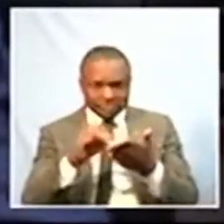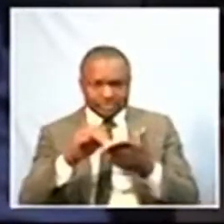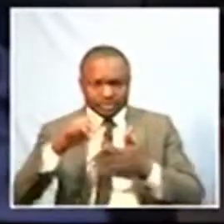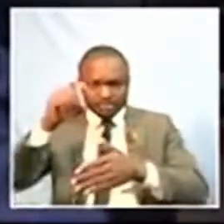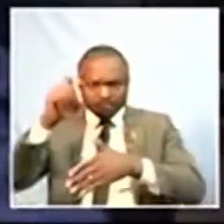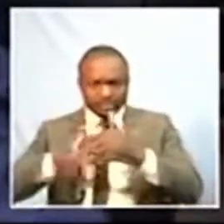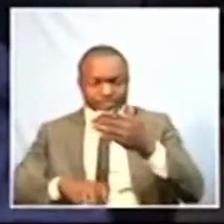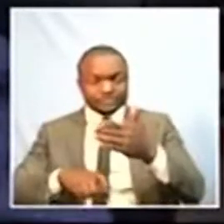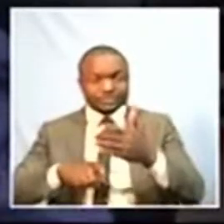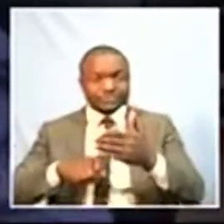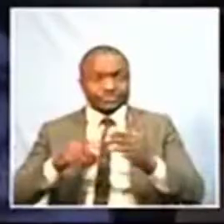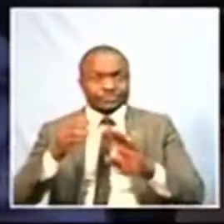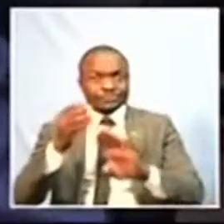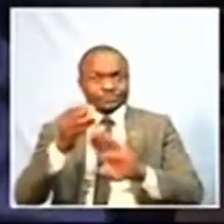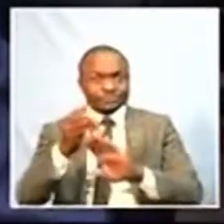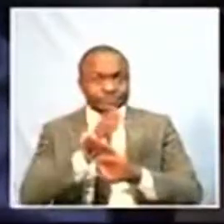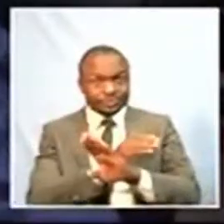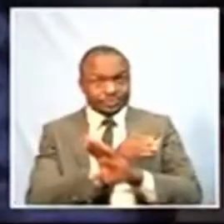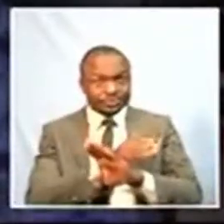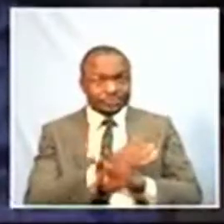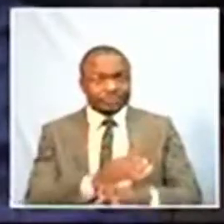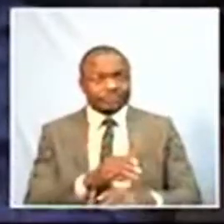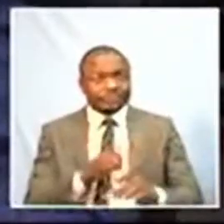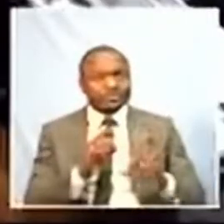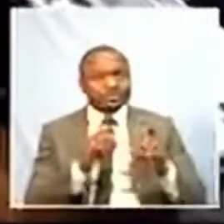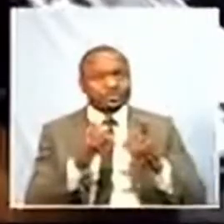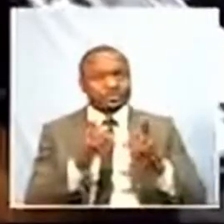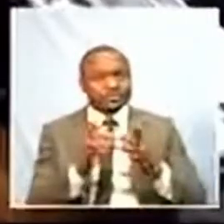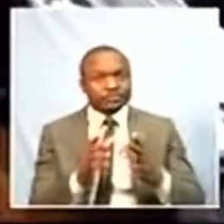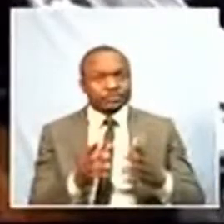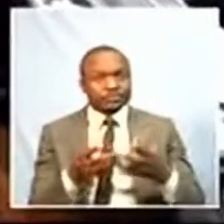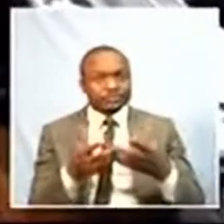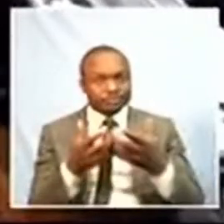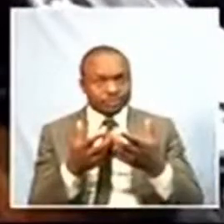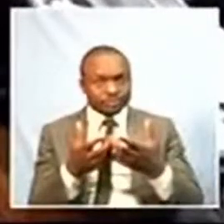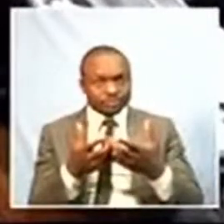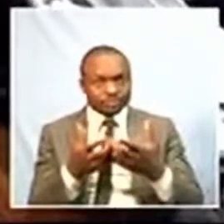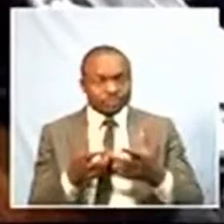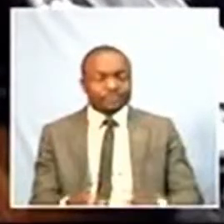at sources. Director Engineering?